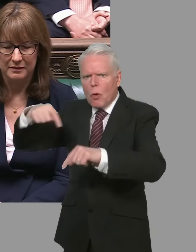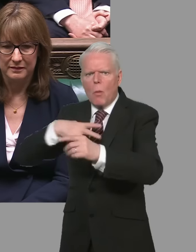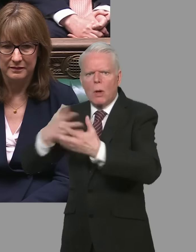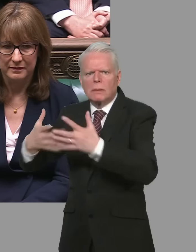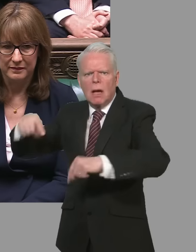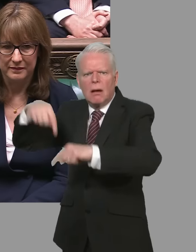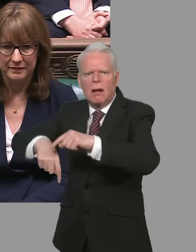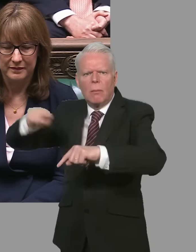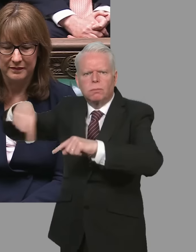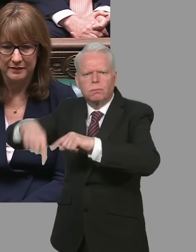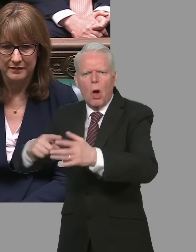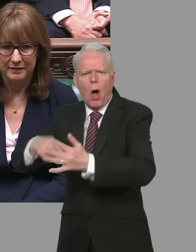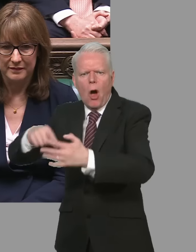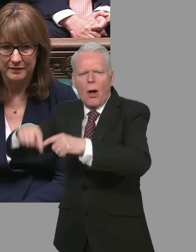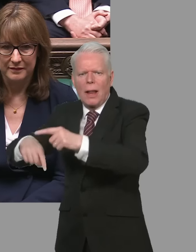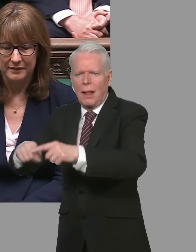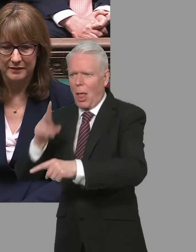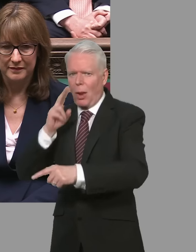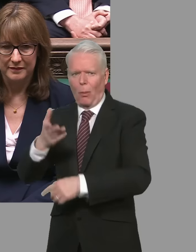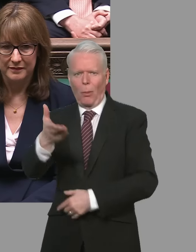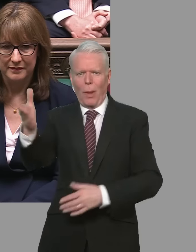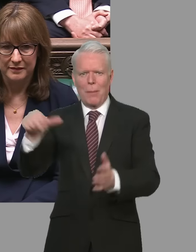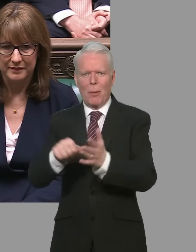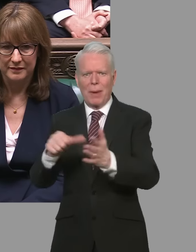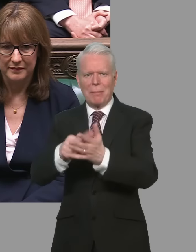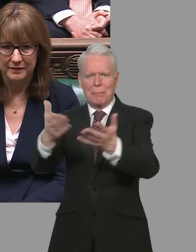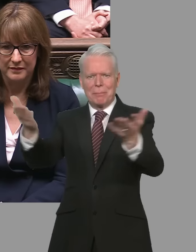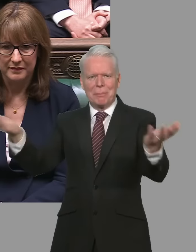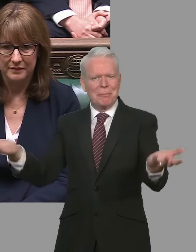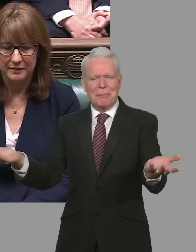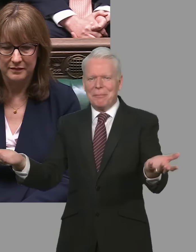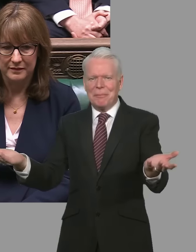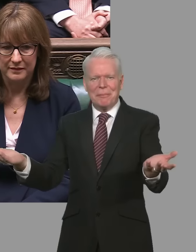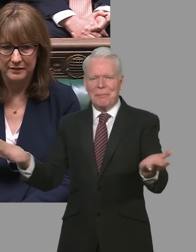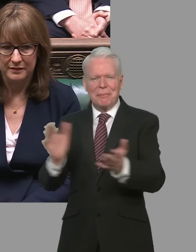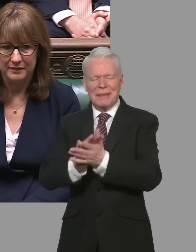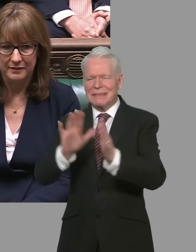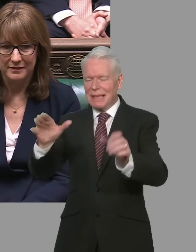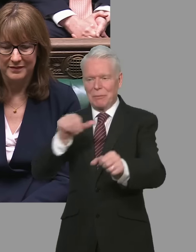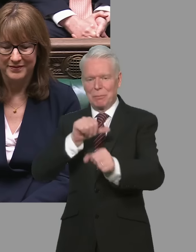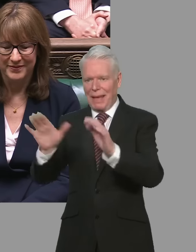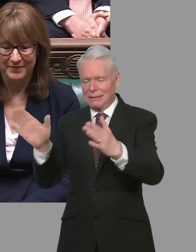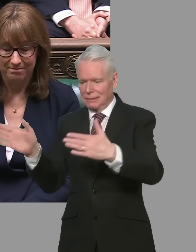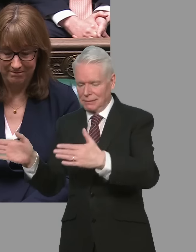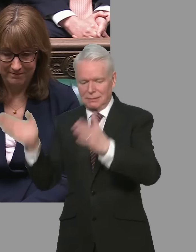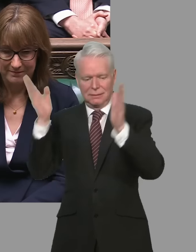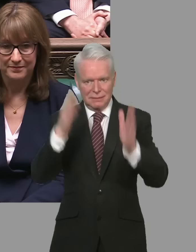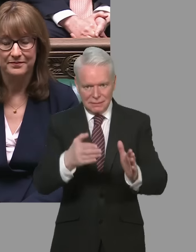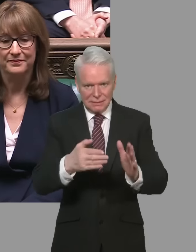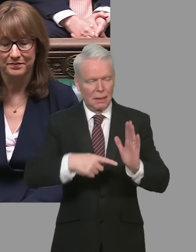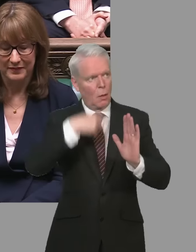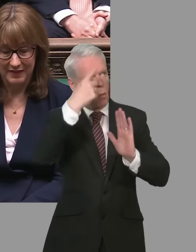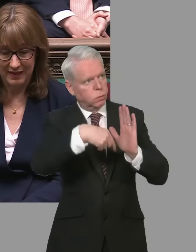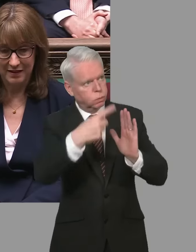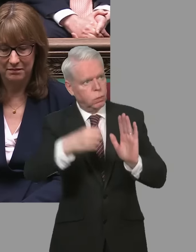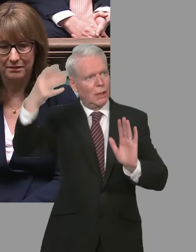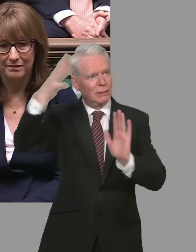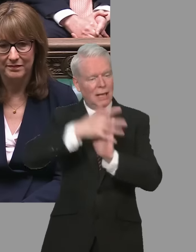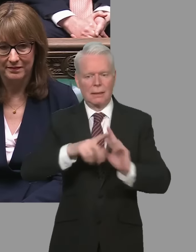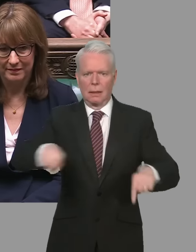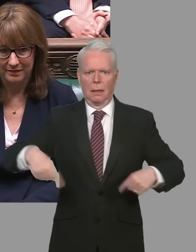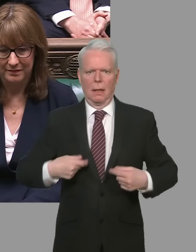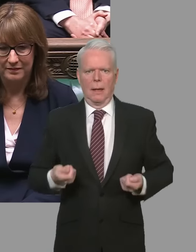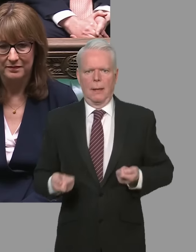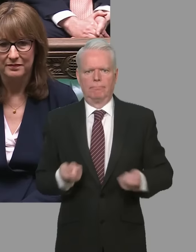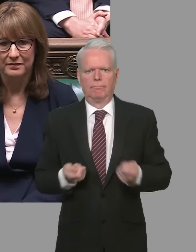Mr. Speaker, the Leader of the Opposition's approach is to outsource our foreign policy and let the US decide whether we go to war,